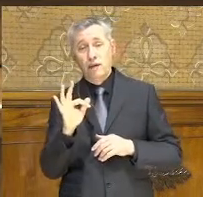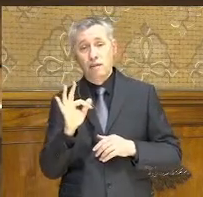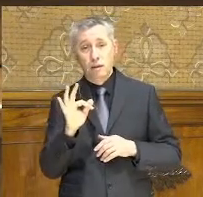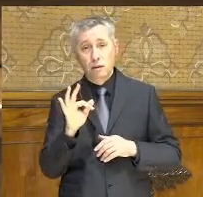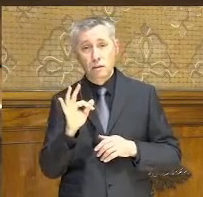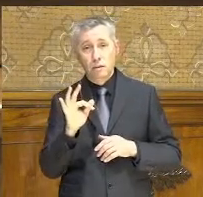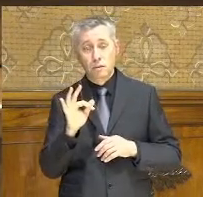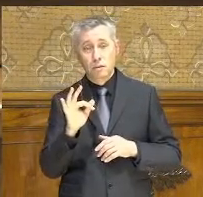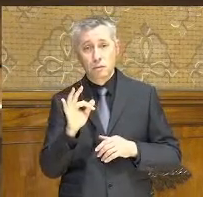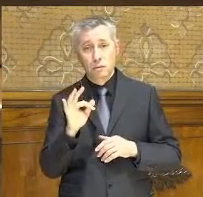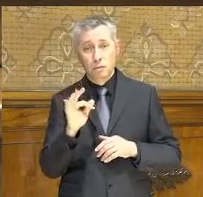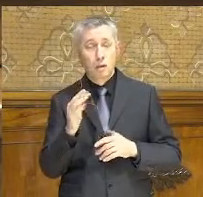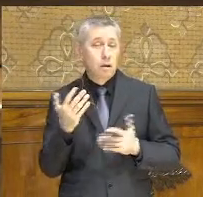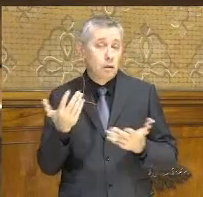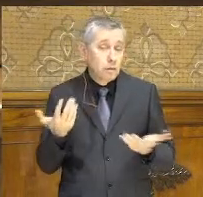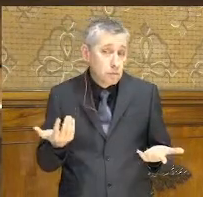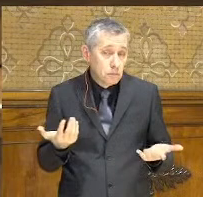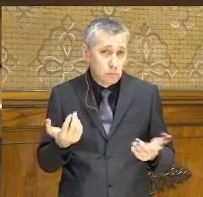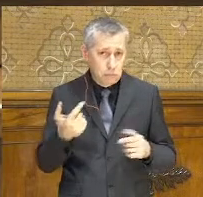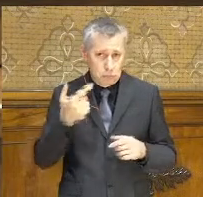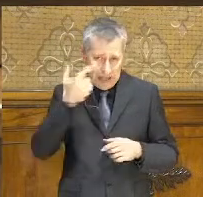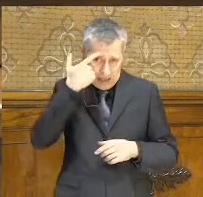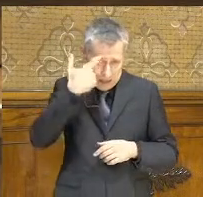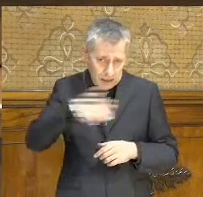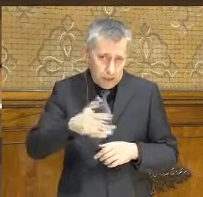Of course we knew there had been